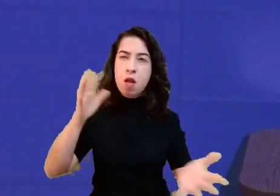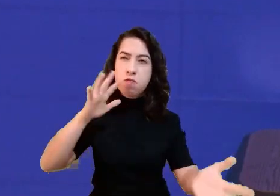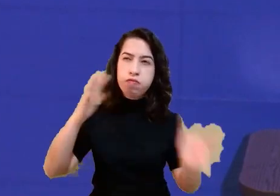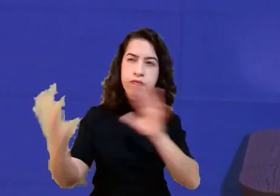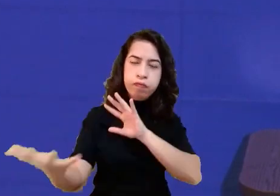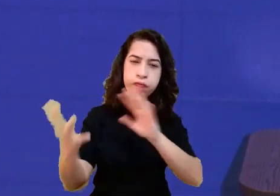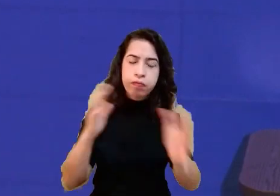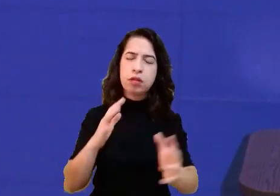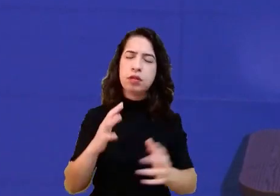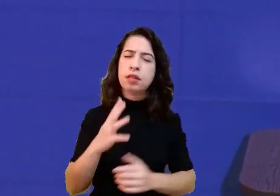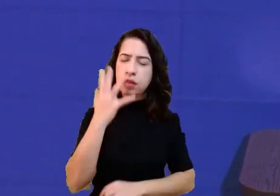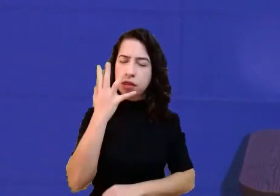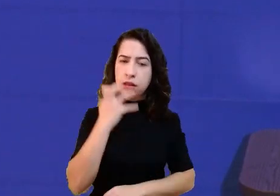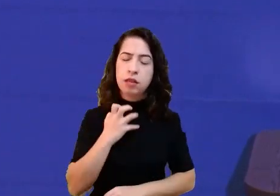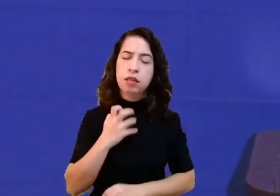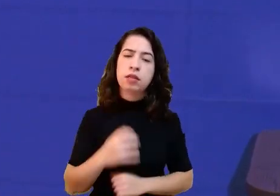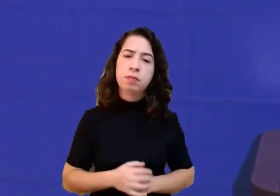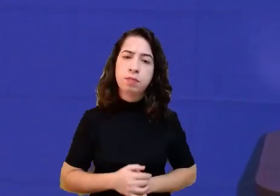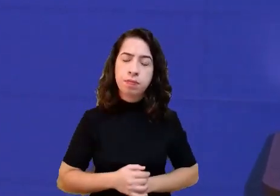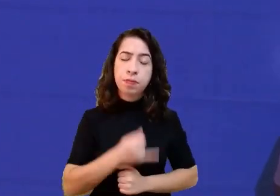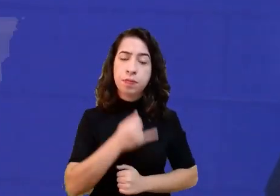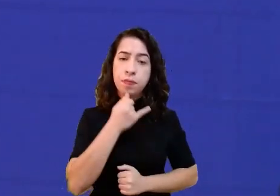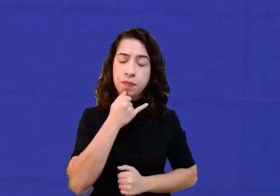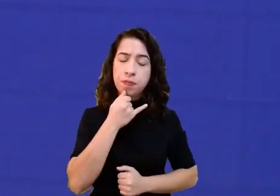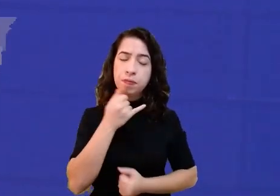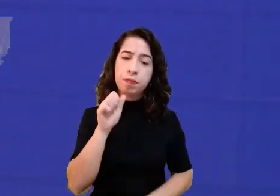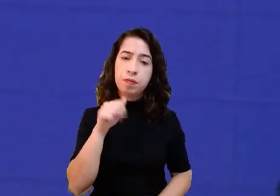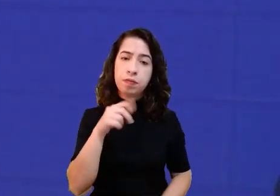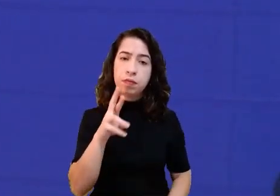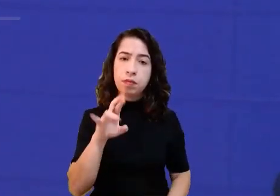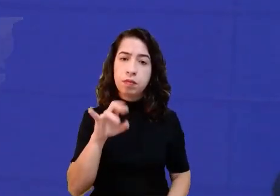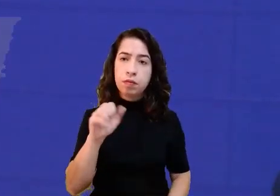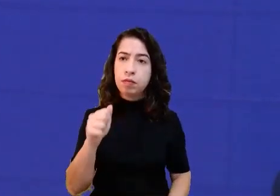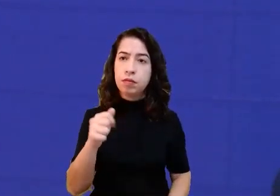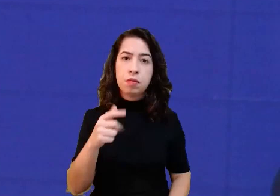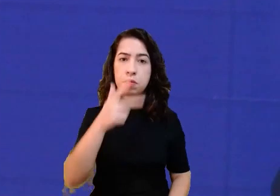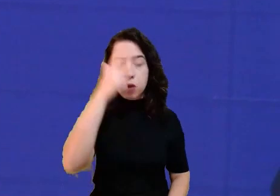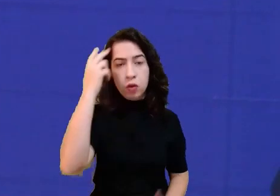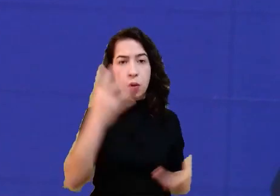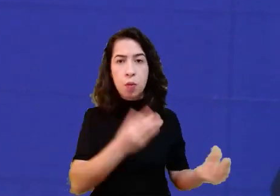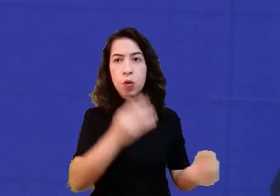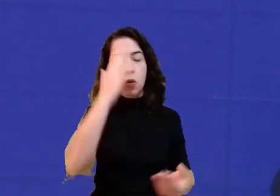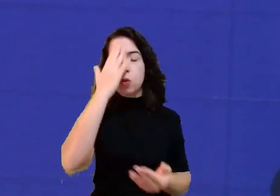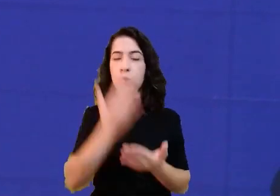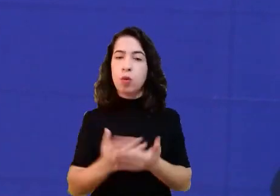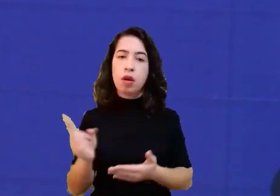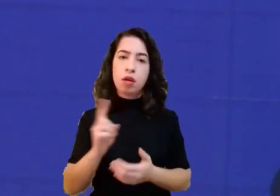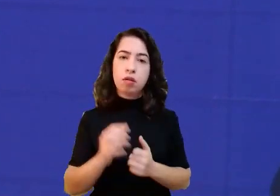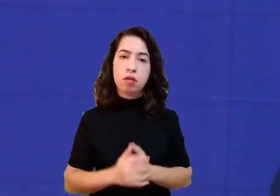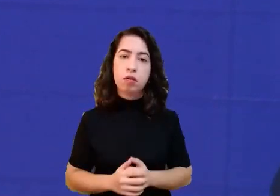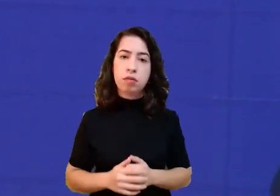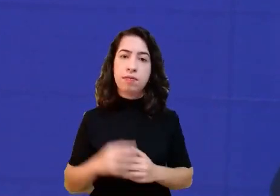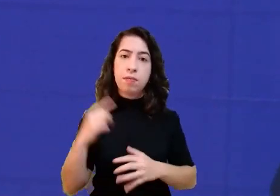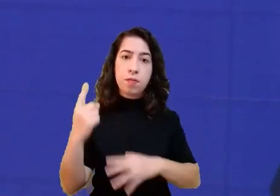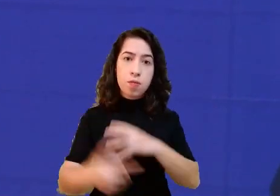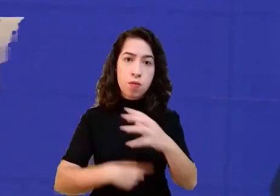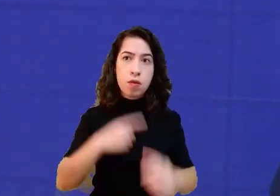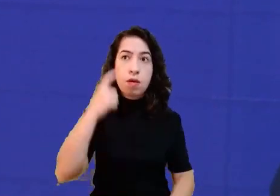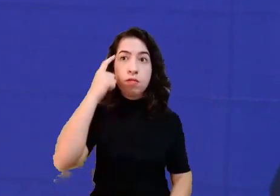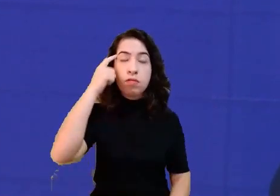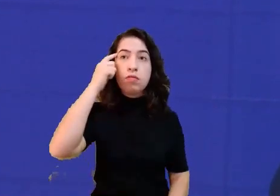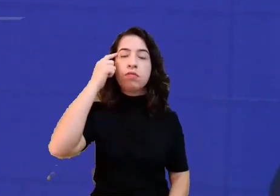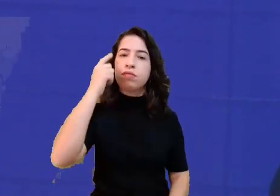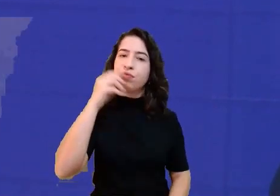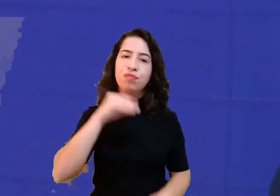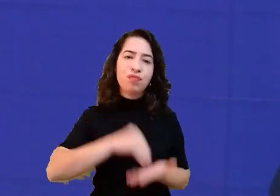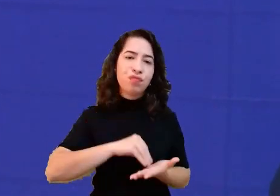a serious situation, and according as Andrea mentioned, people are not still aware of that. They are